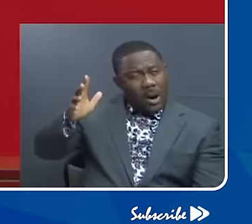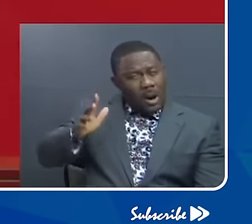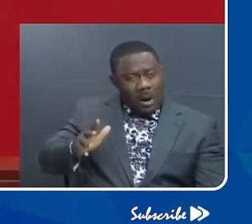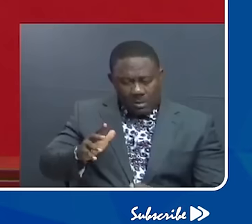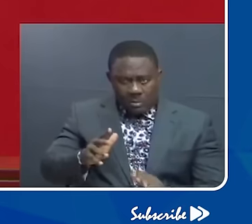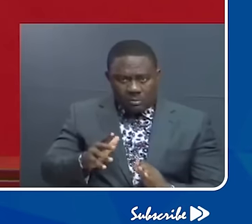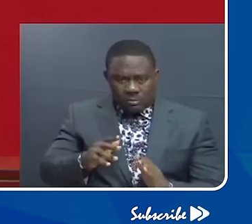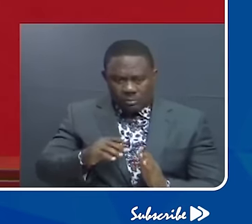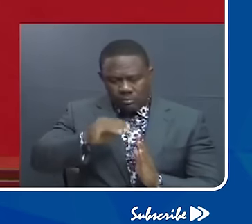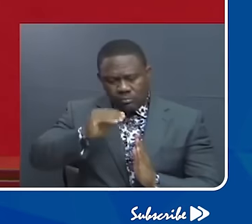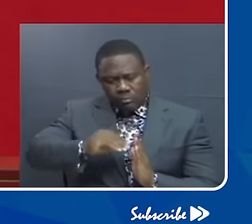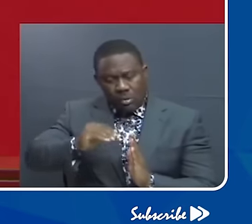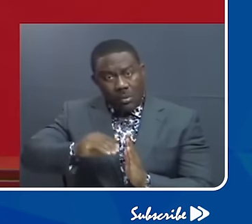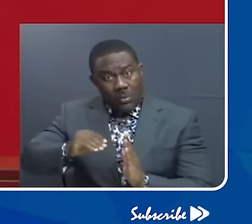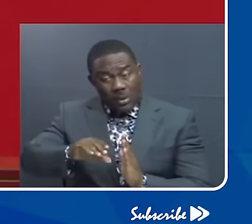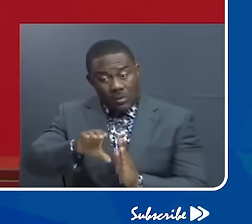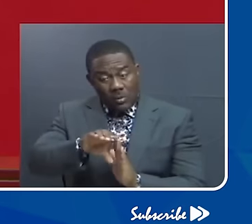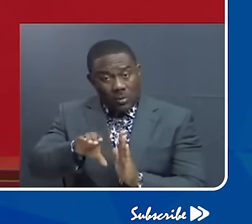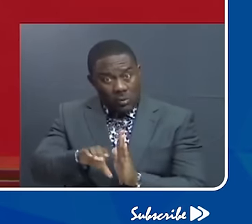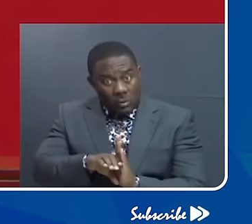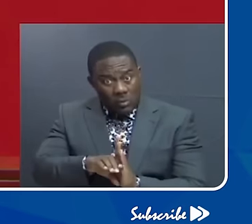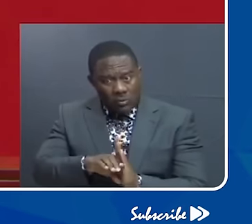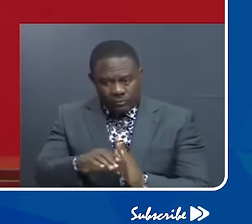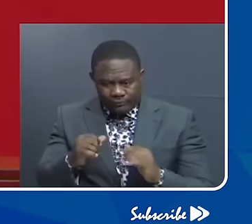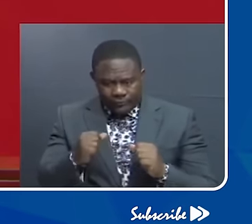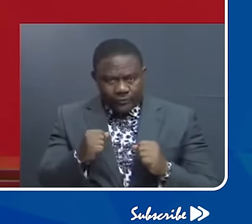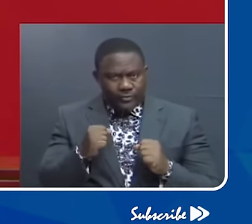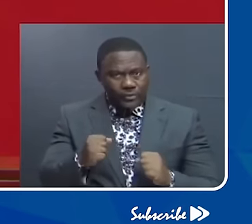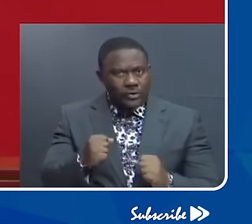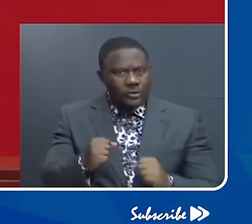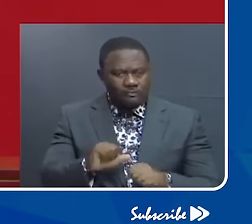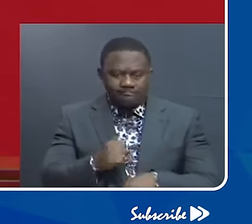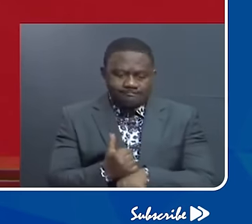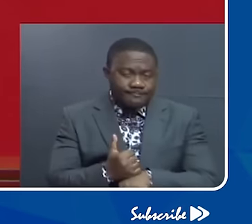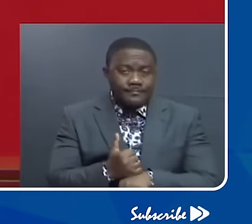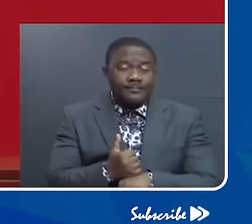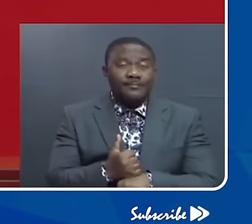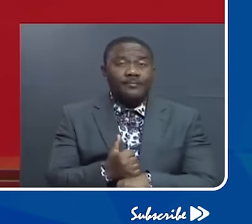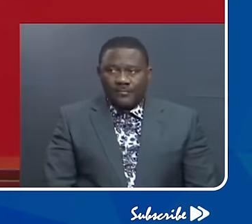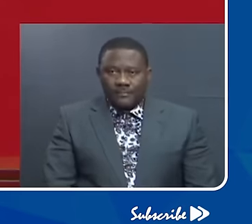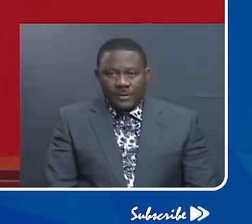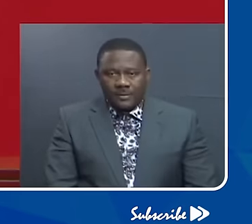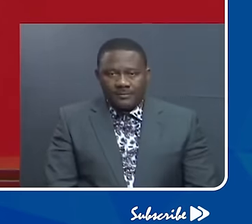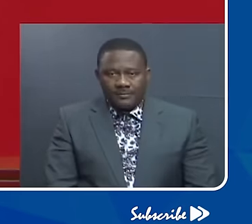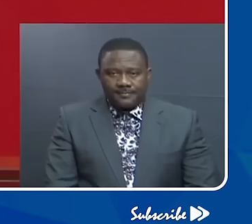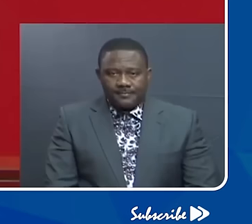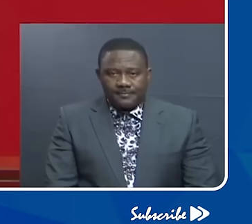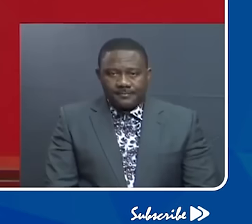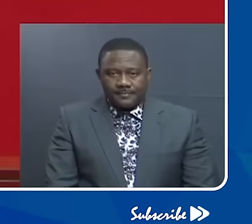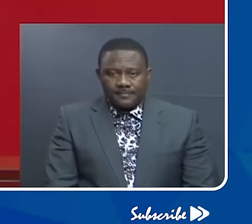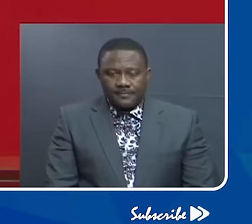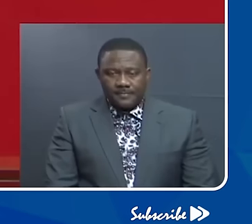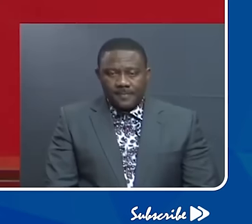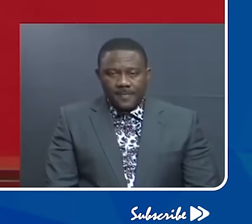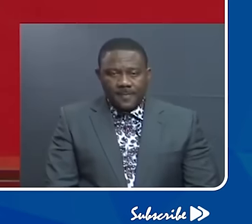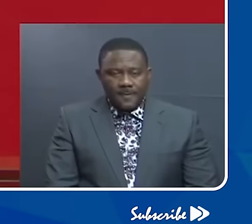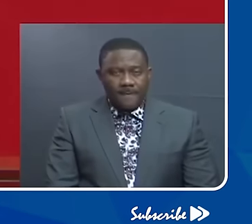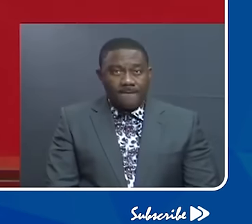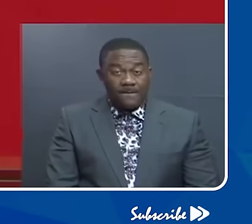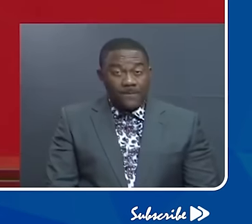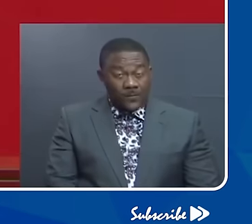painstakingly established to ensure a vibrant and functioning democracy. When